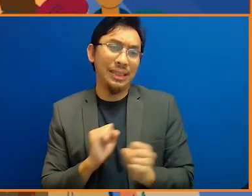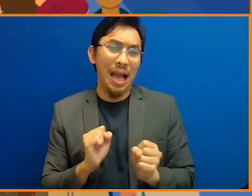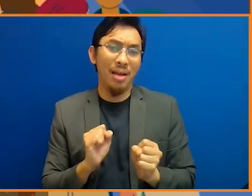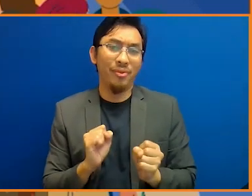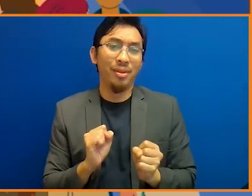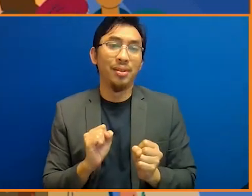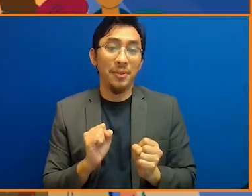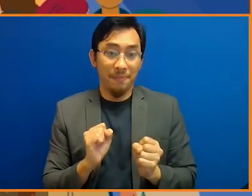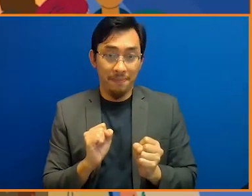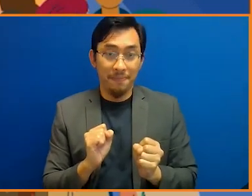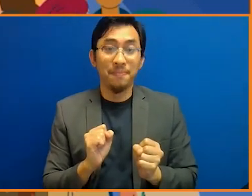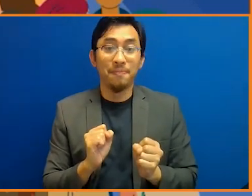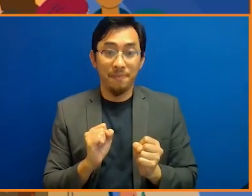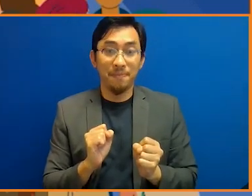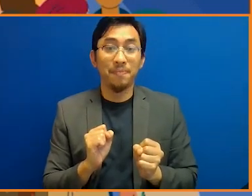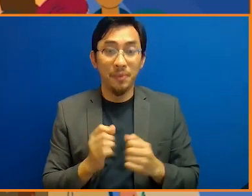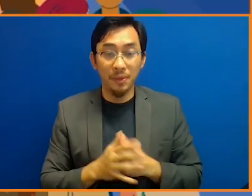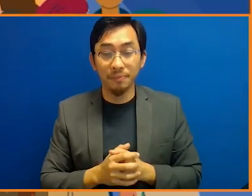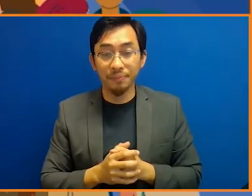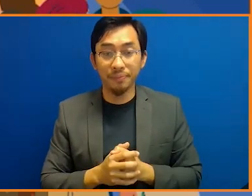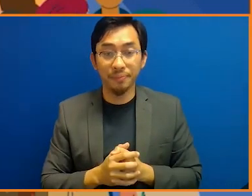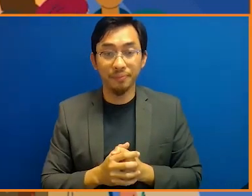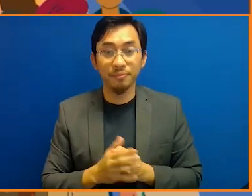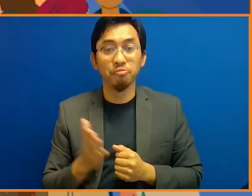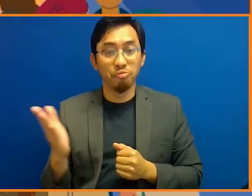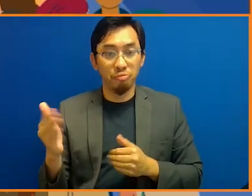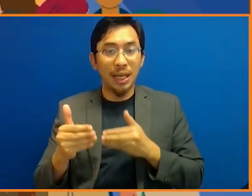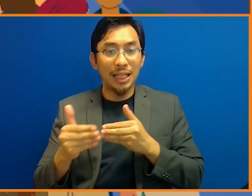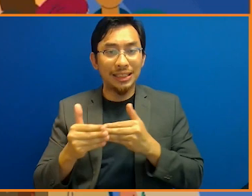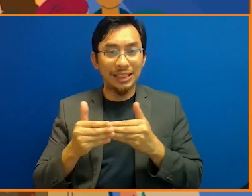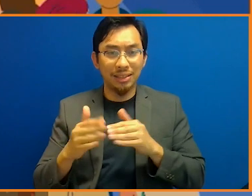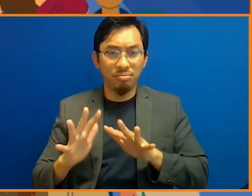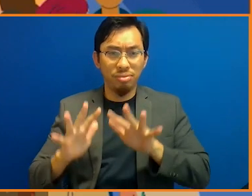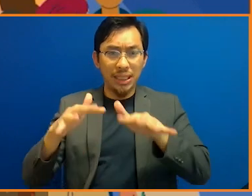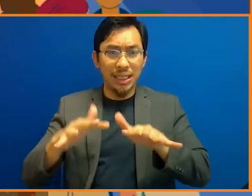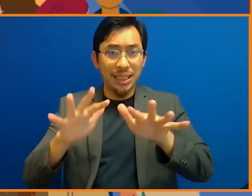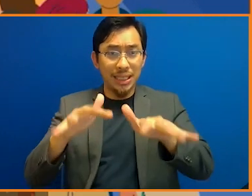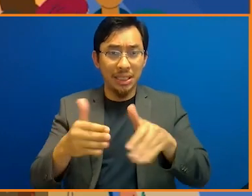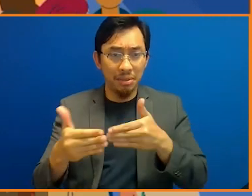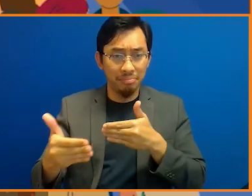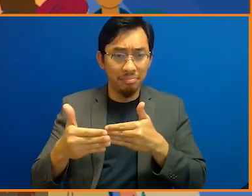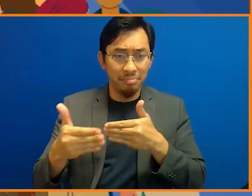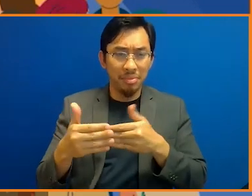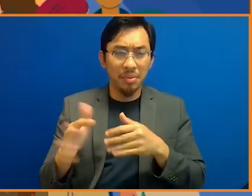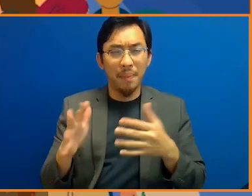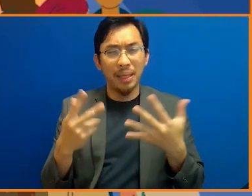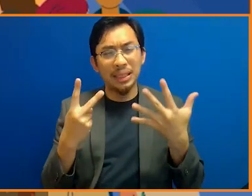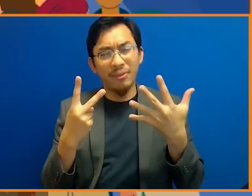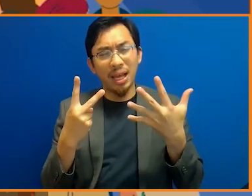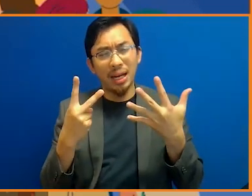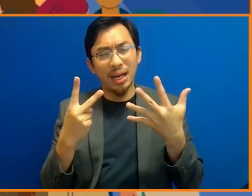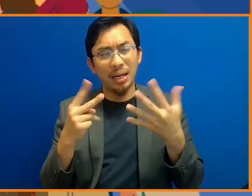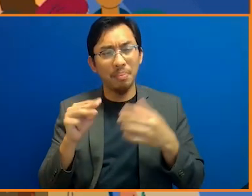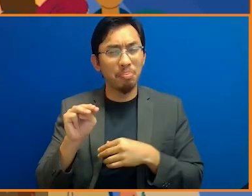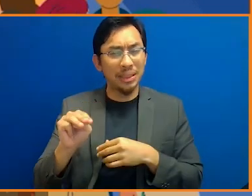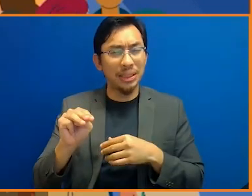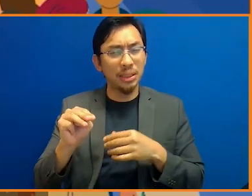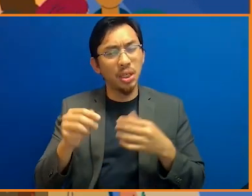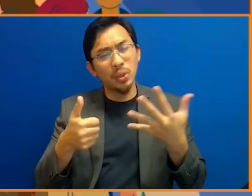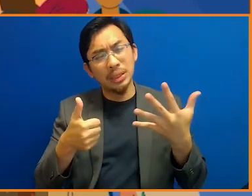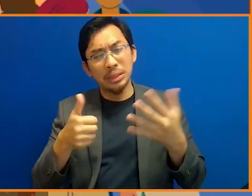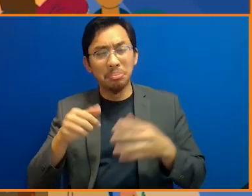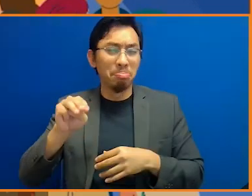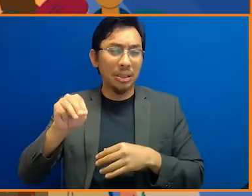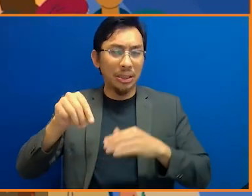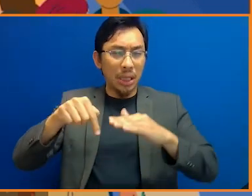this is the waveform, the elevation that we observe inland near the deep sea, like